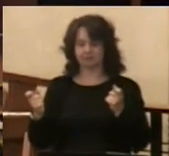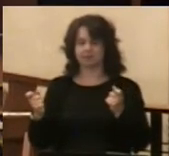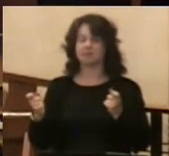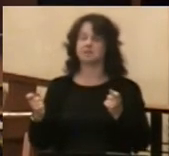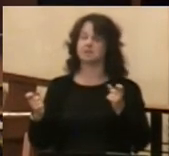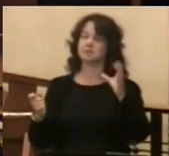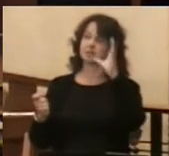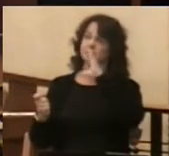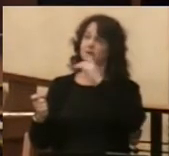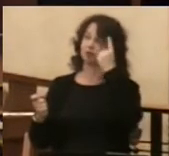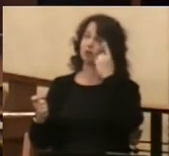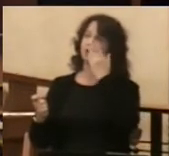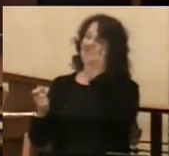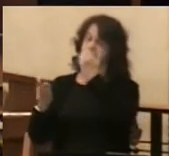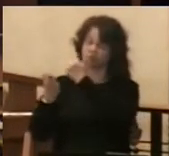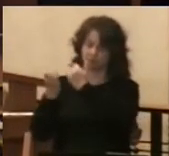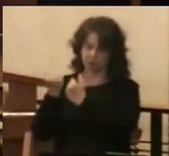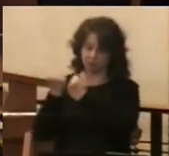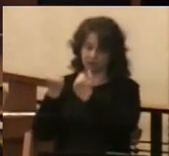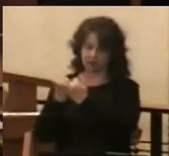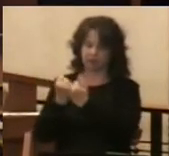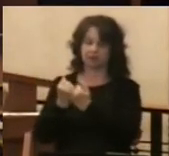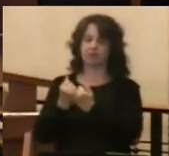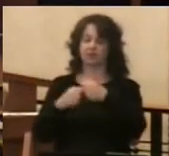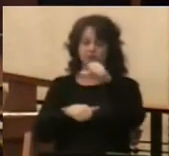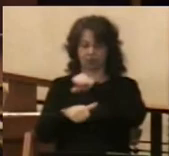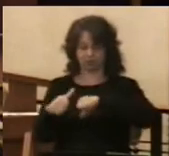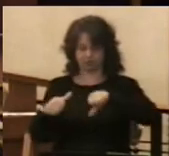God and neighbor.